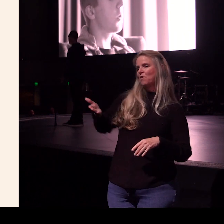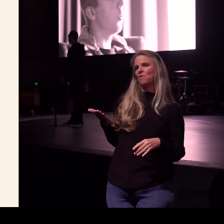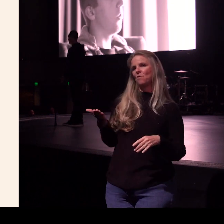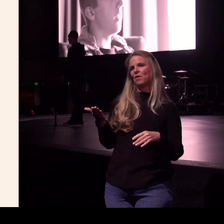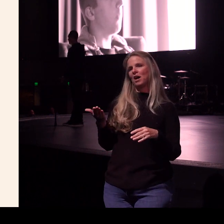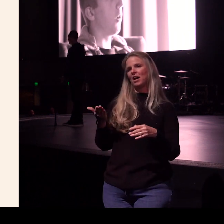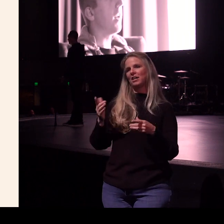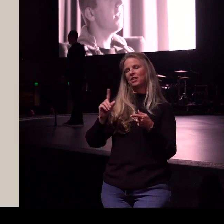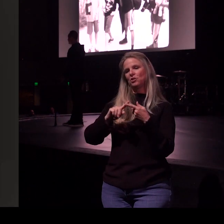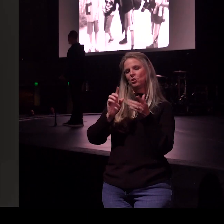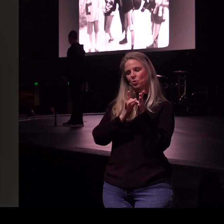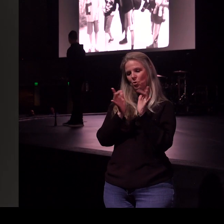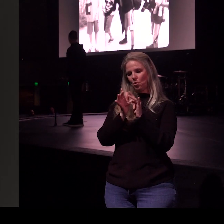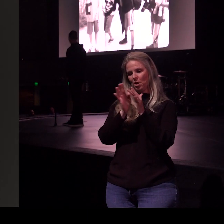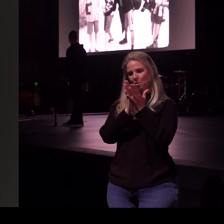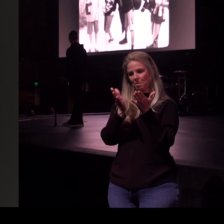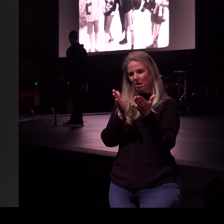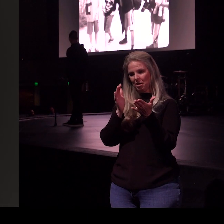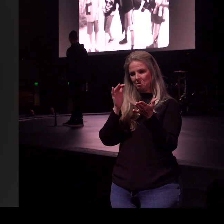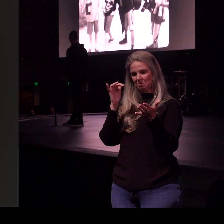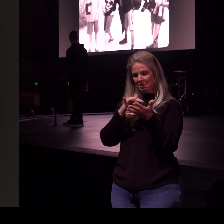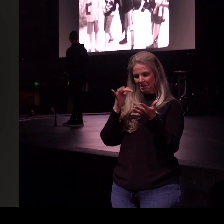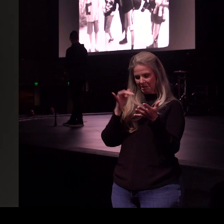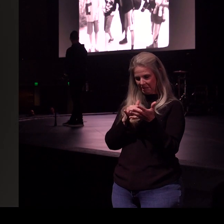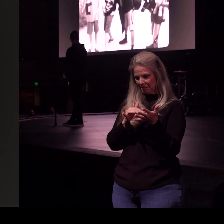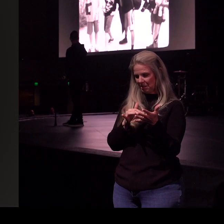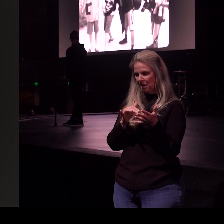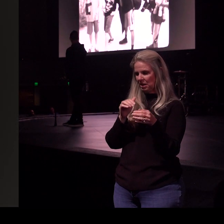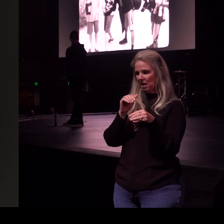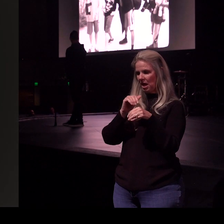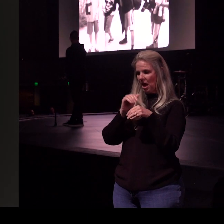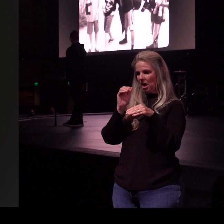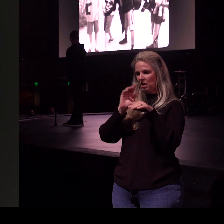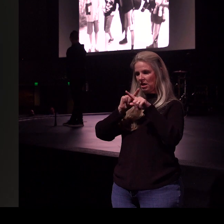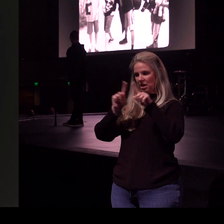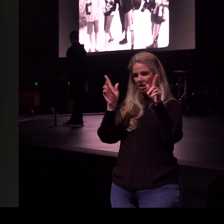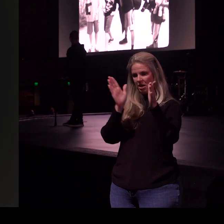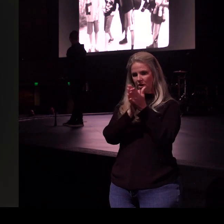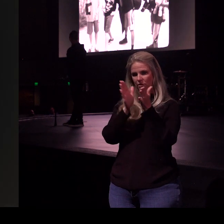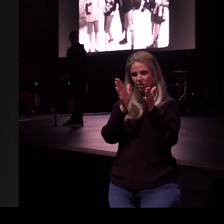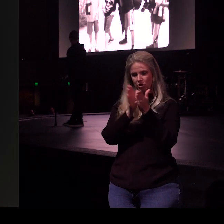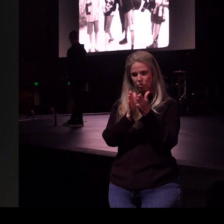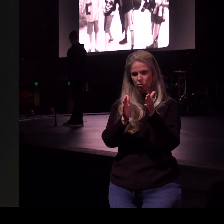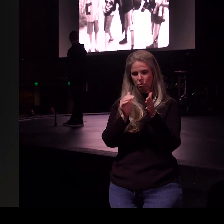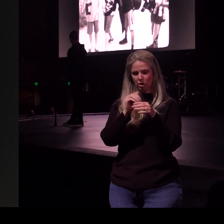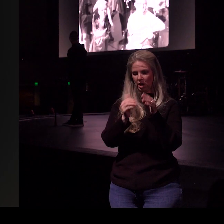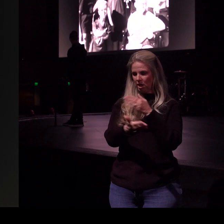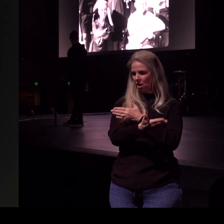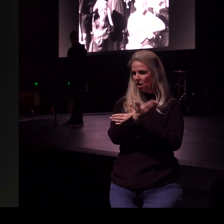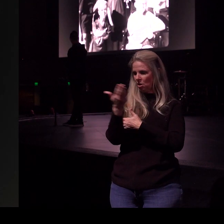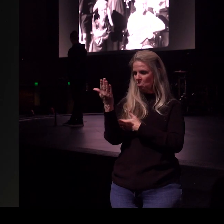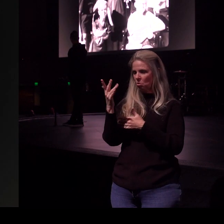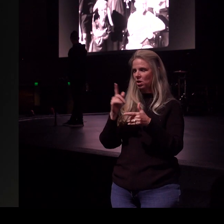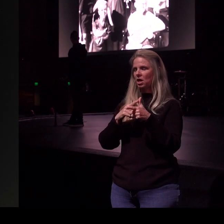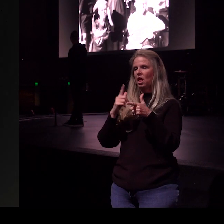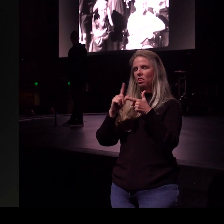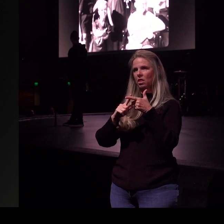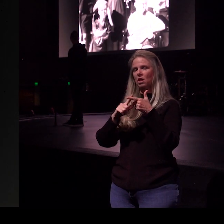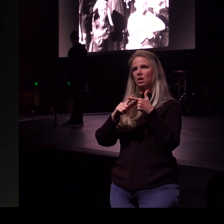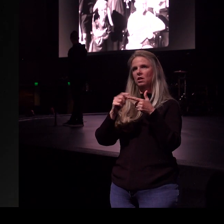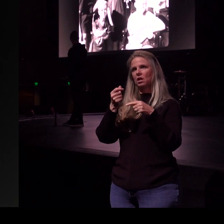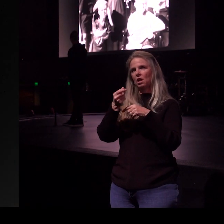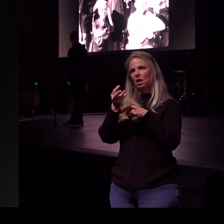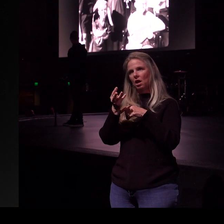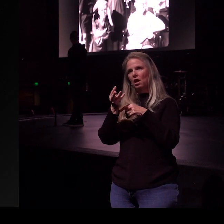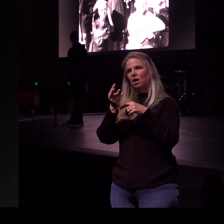different school in the mornings. We saw the impact that it was having on that school. And then honestly, like a few months in, we're sitting